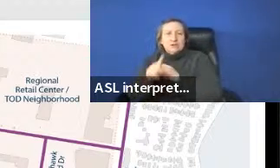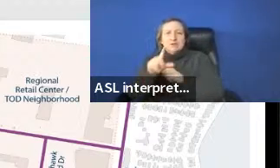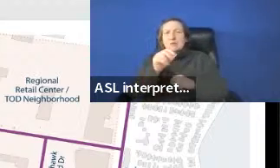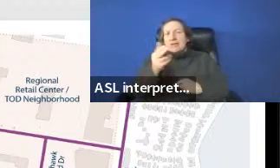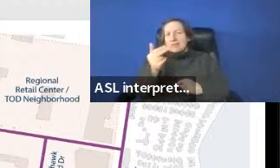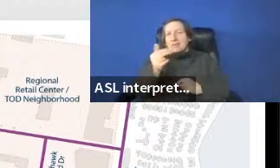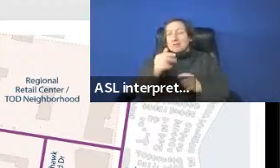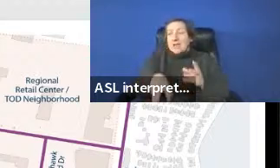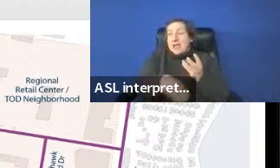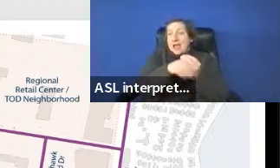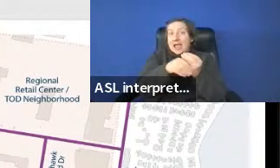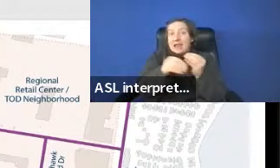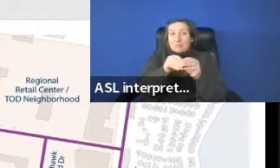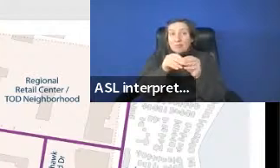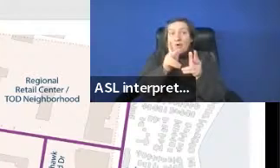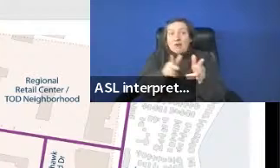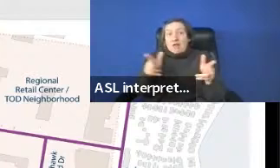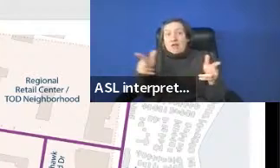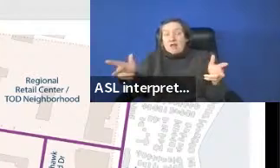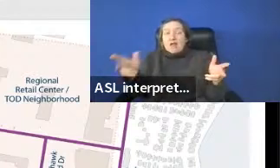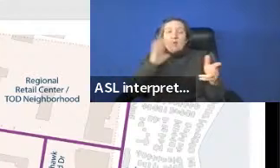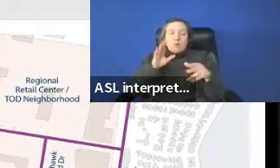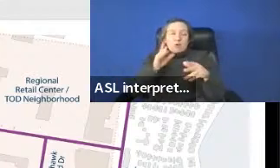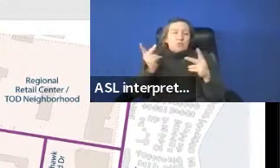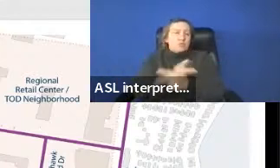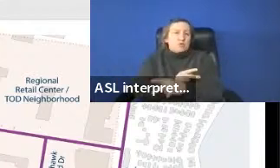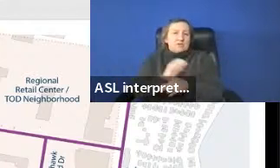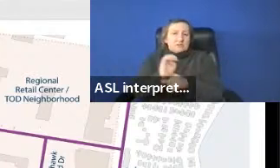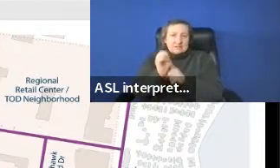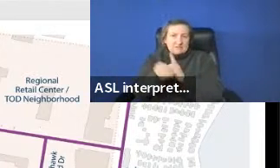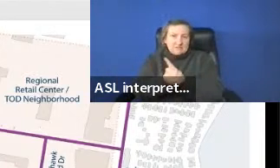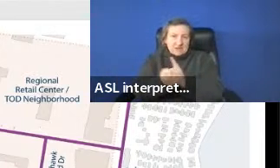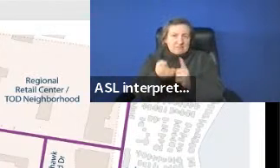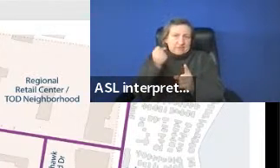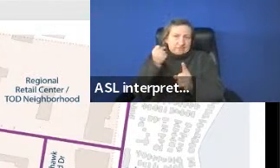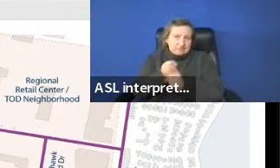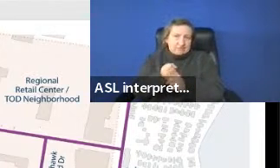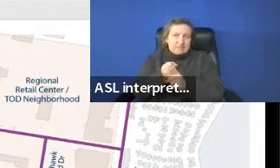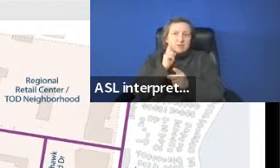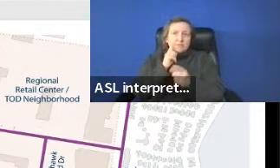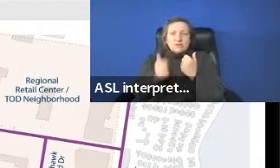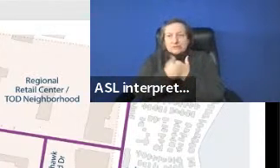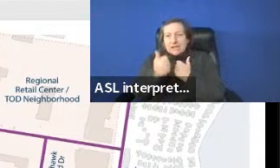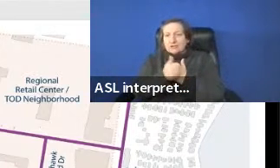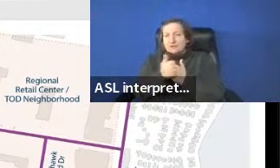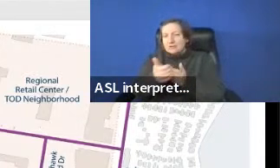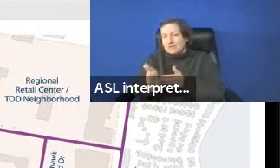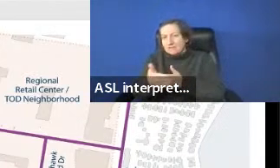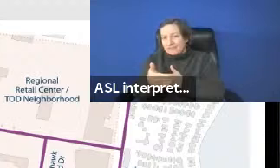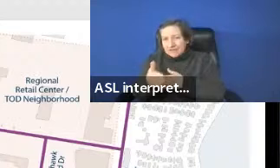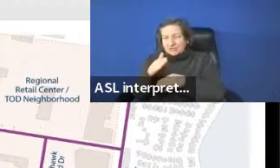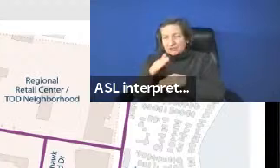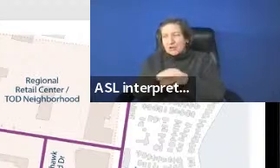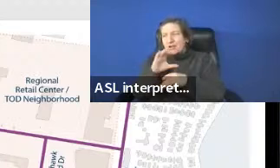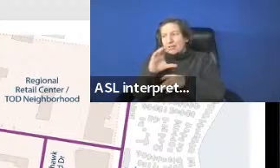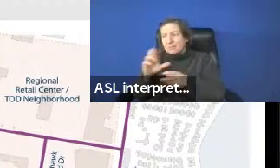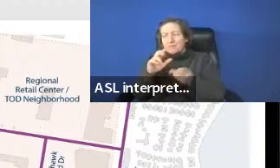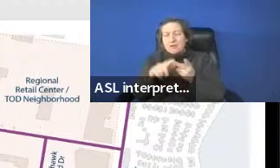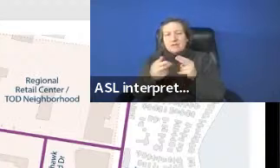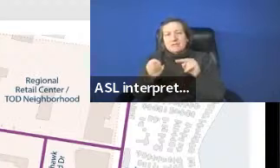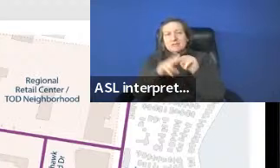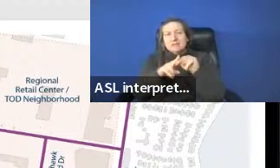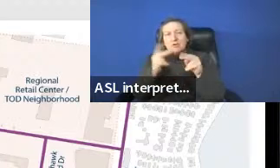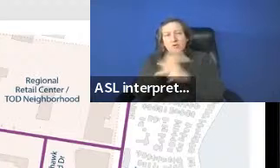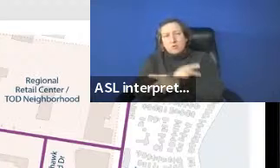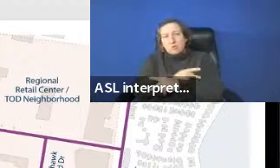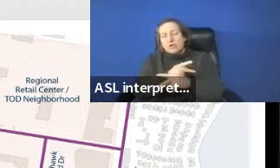these additional lanes would increase the environmental impact to endangered fish habitat on the Columbia River and increase air pollution to